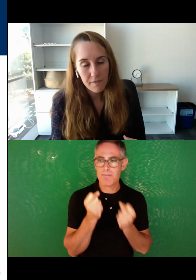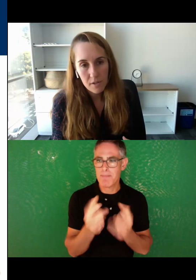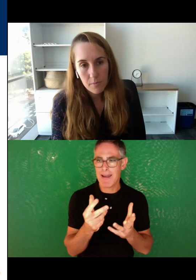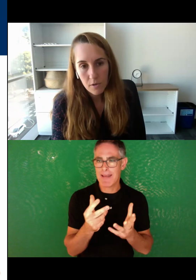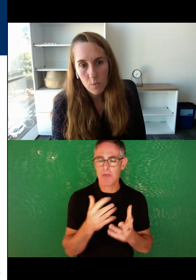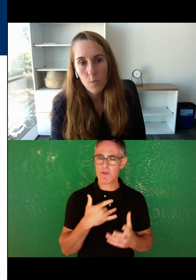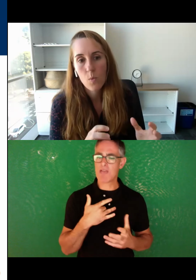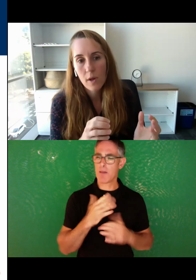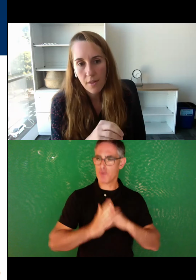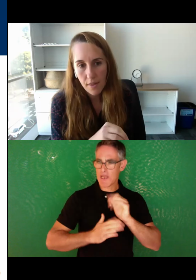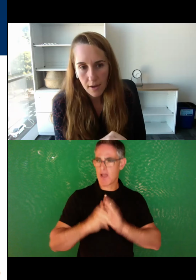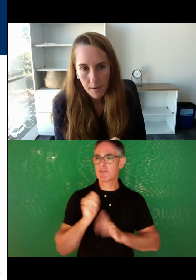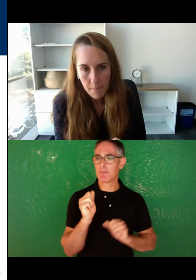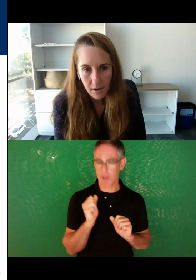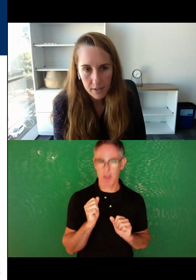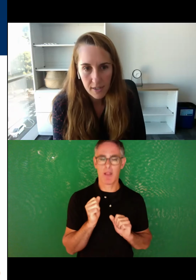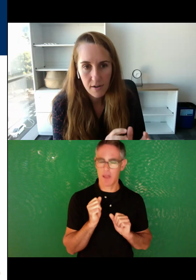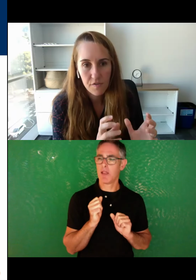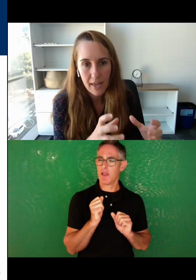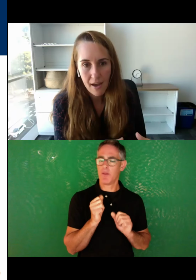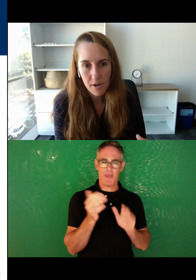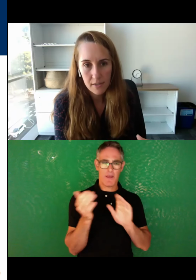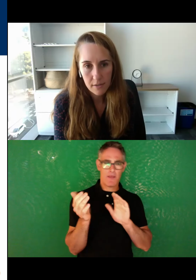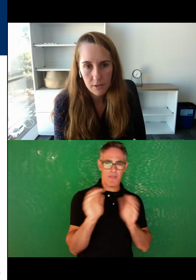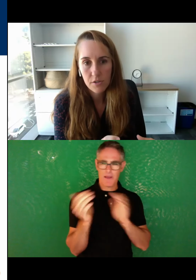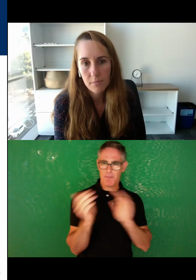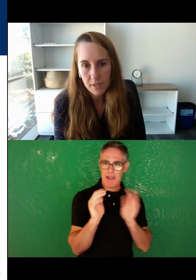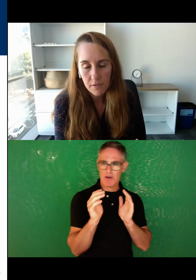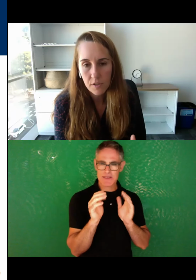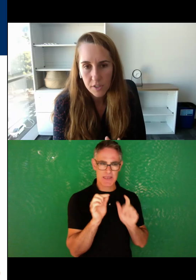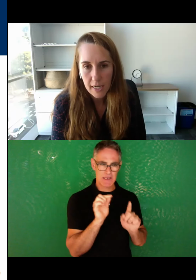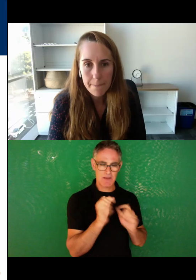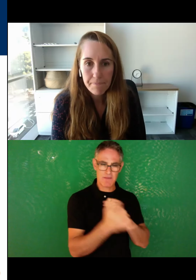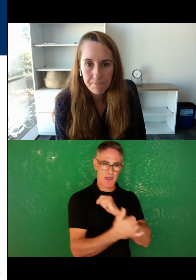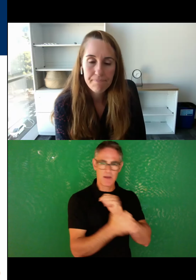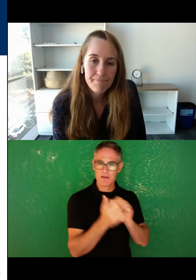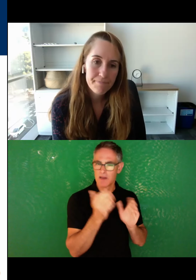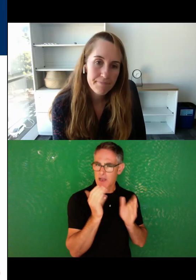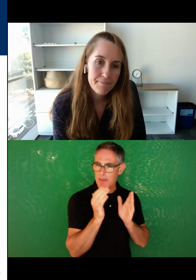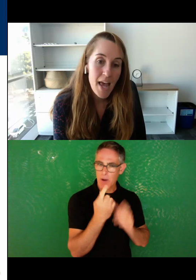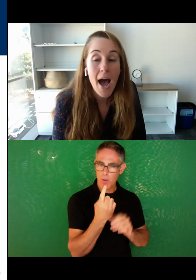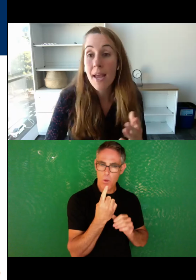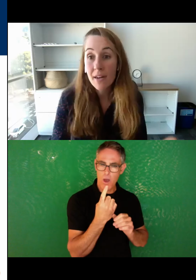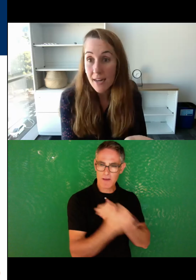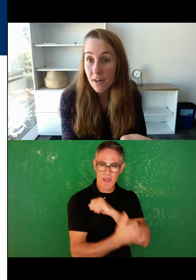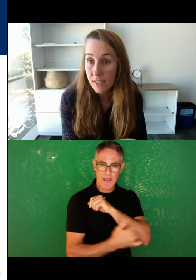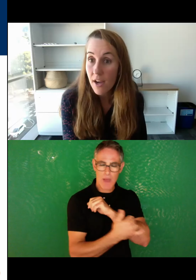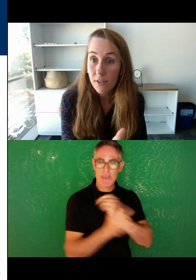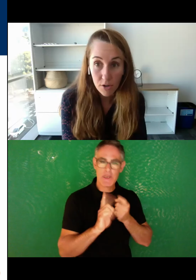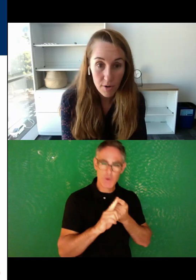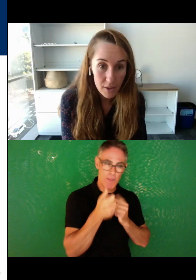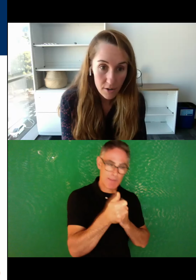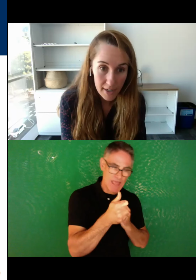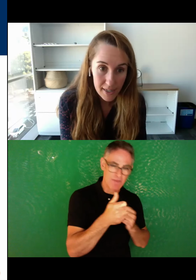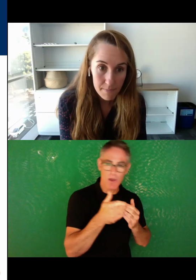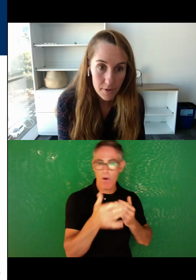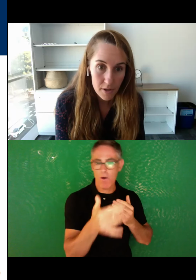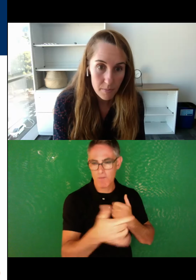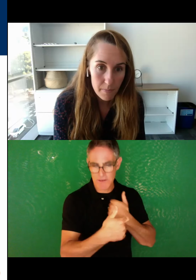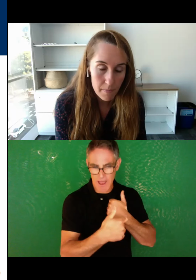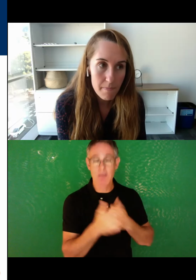pretty comfortable with the comparison of counties to themselves over time. And the